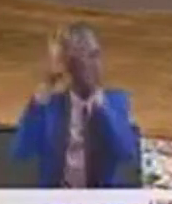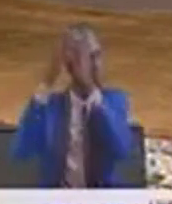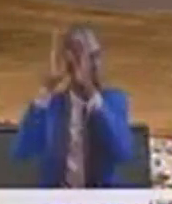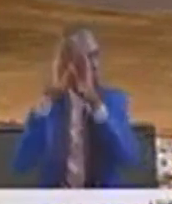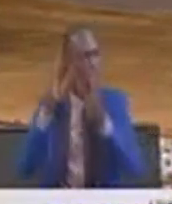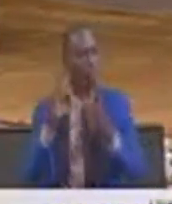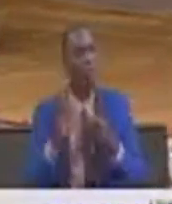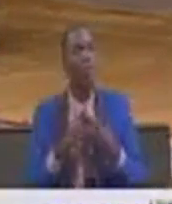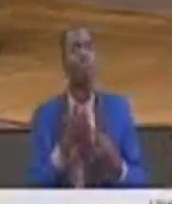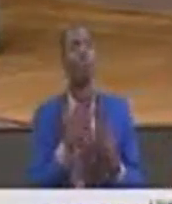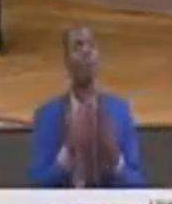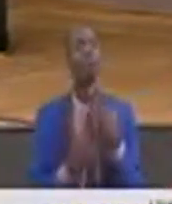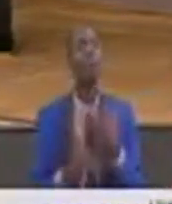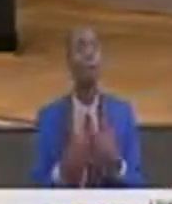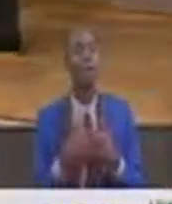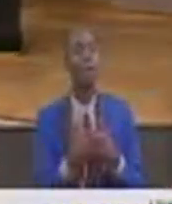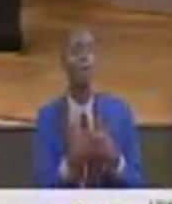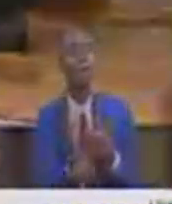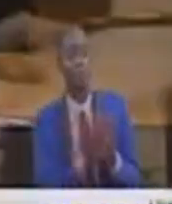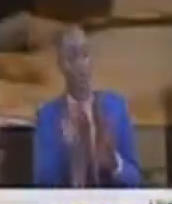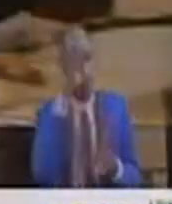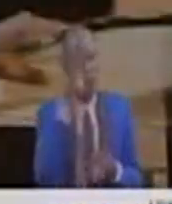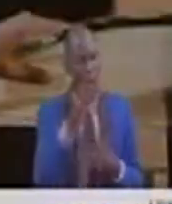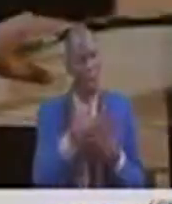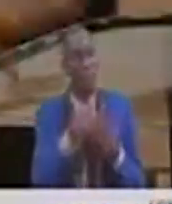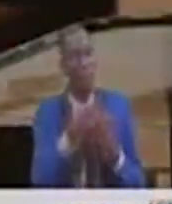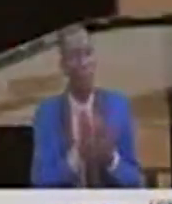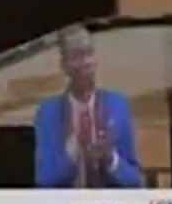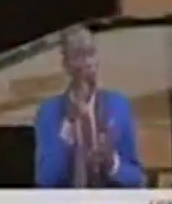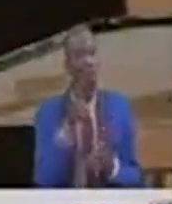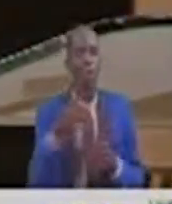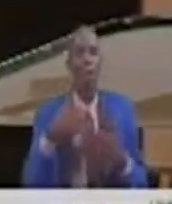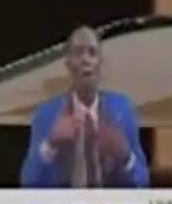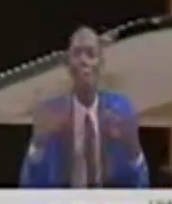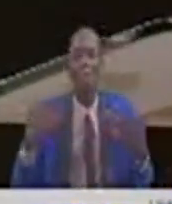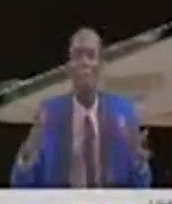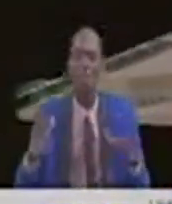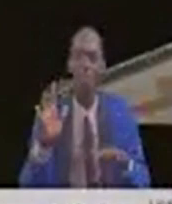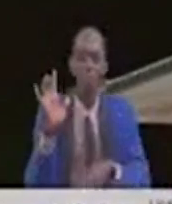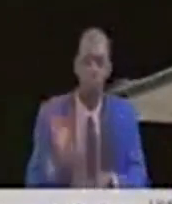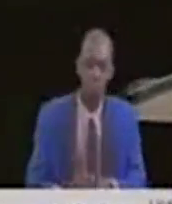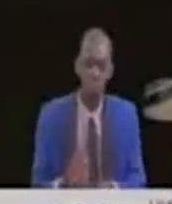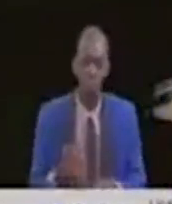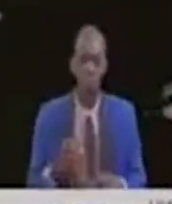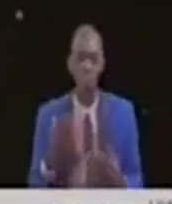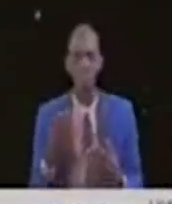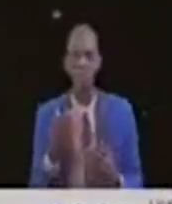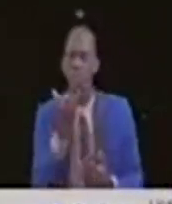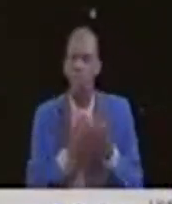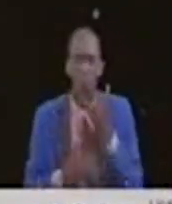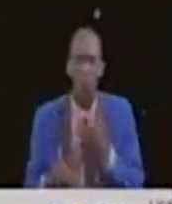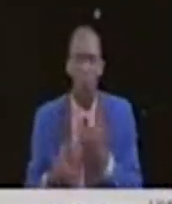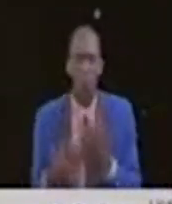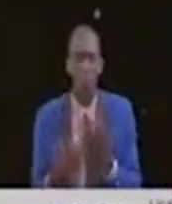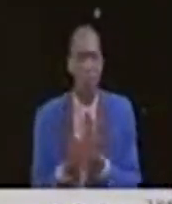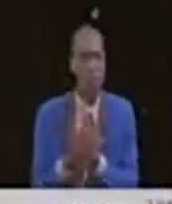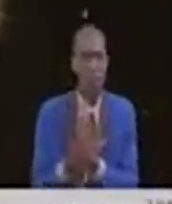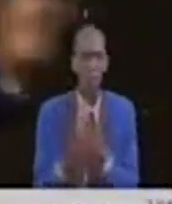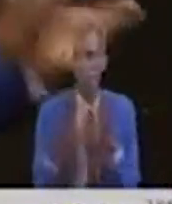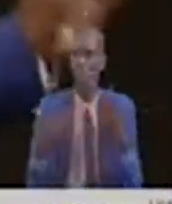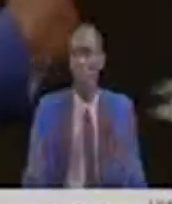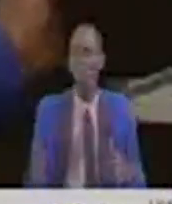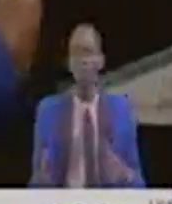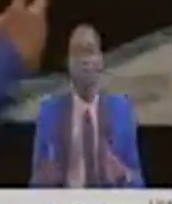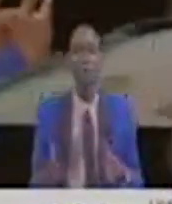to lust after him, you've done it already in your heart. And so you understand, if a messenger of